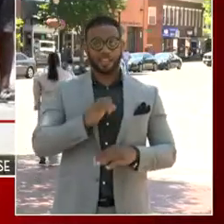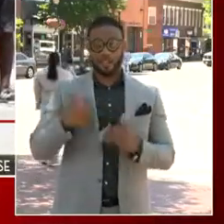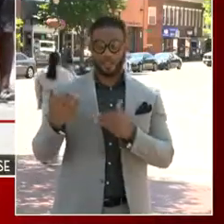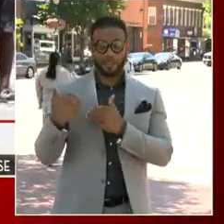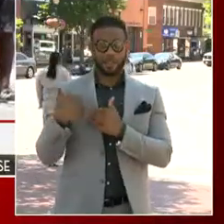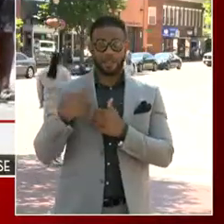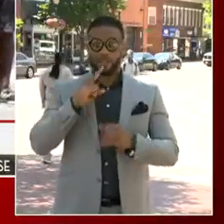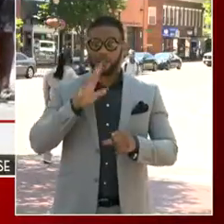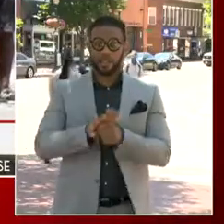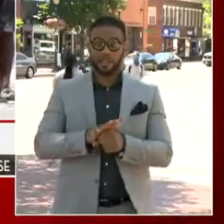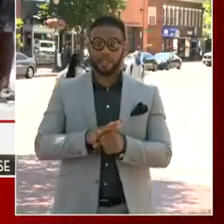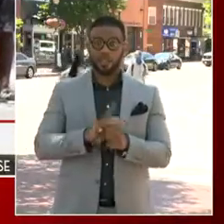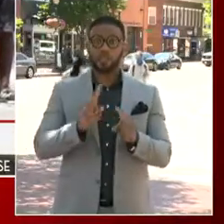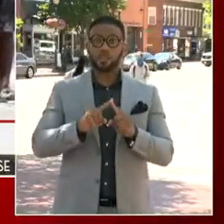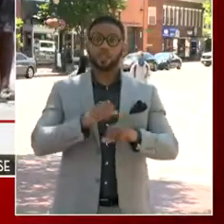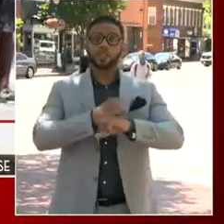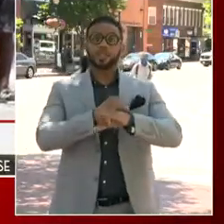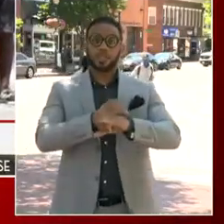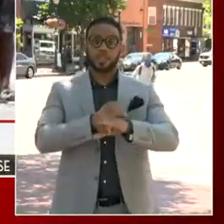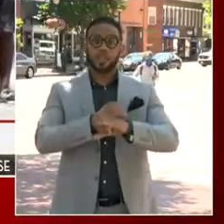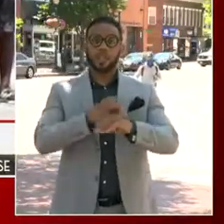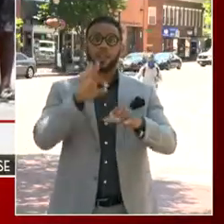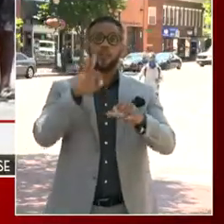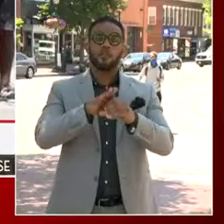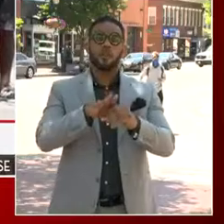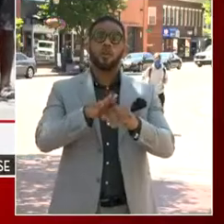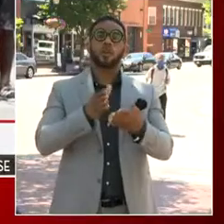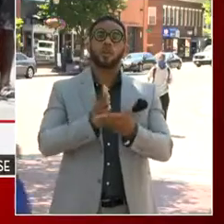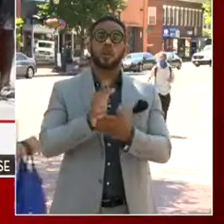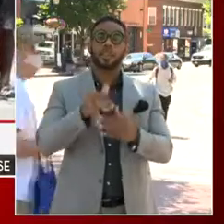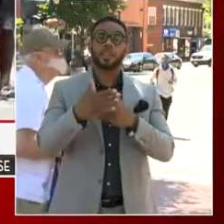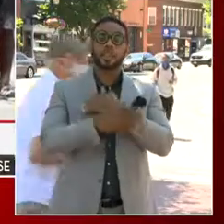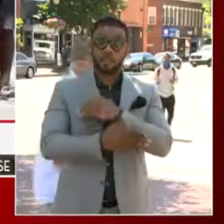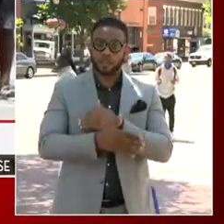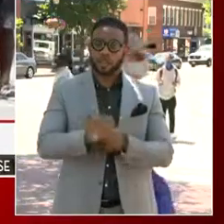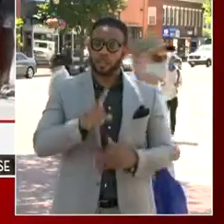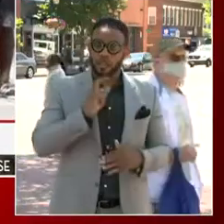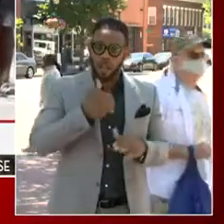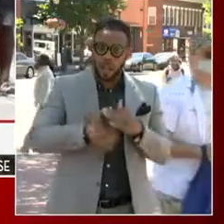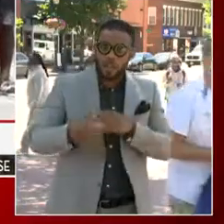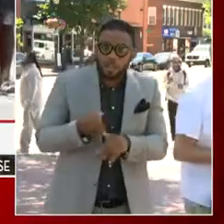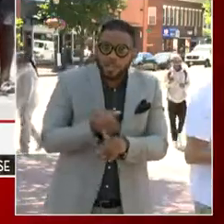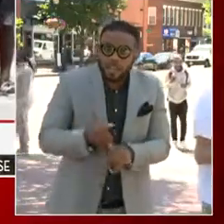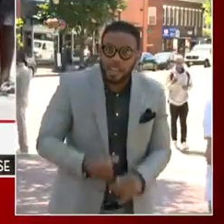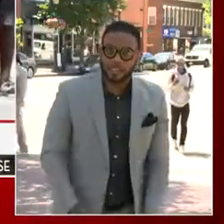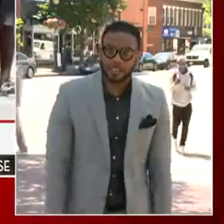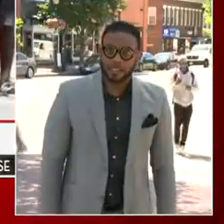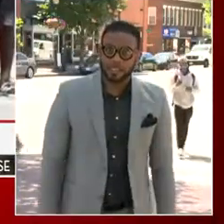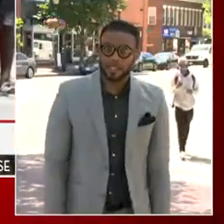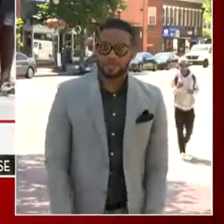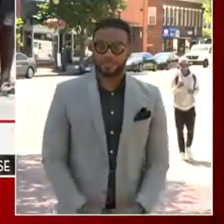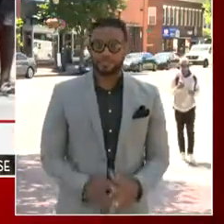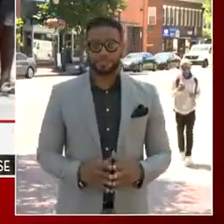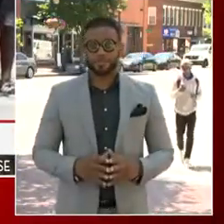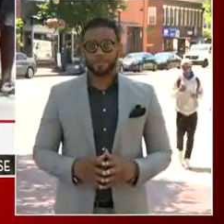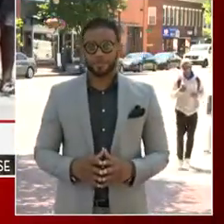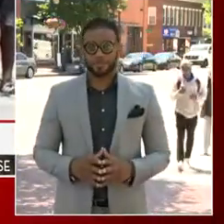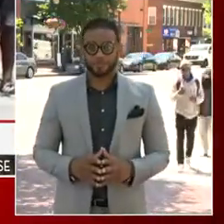their obligation to protect voting rights in this country, which are under attack.